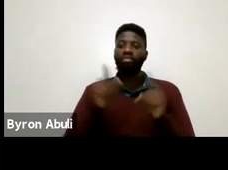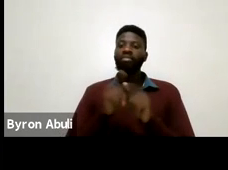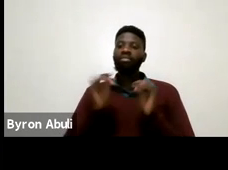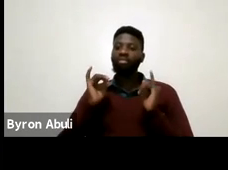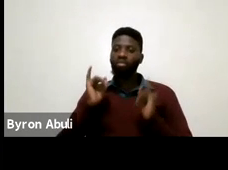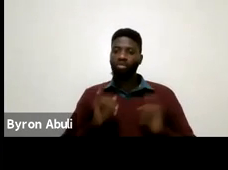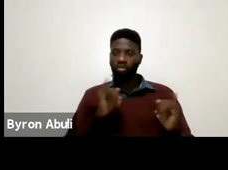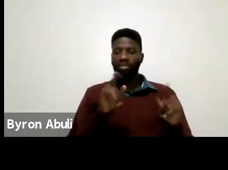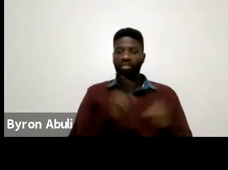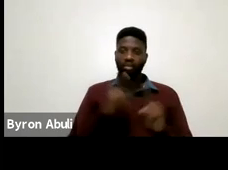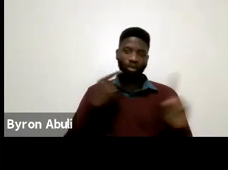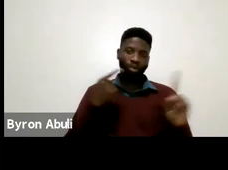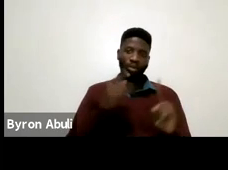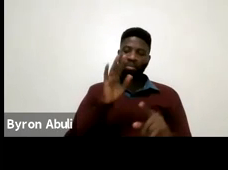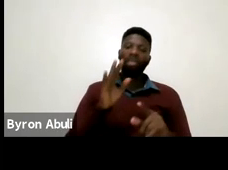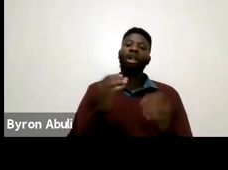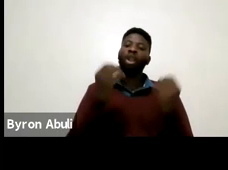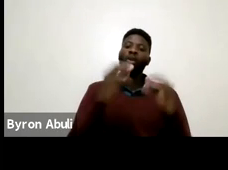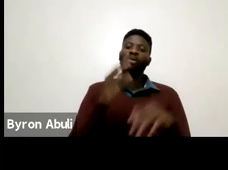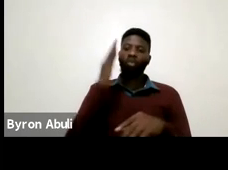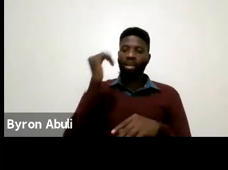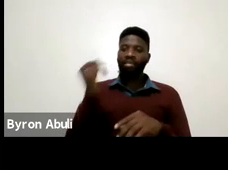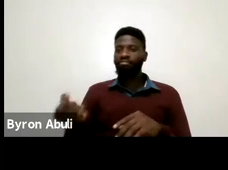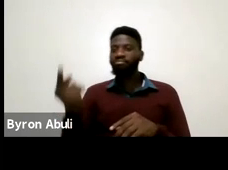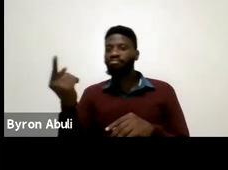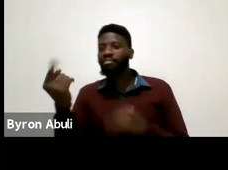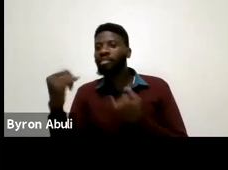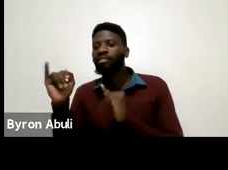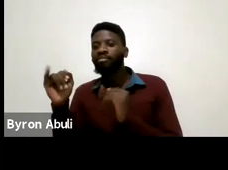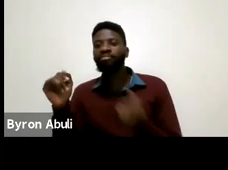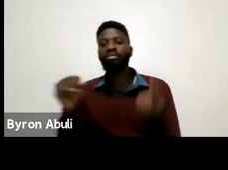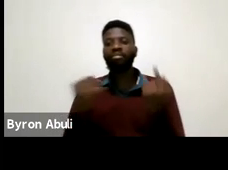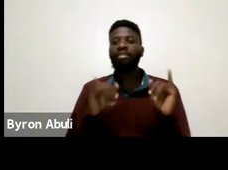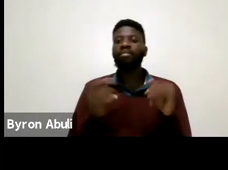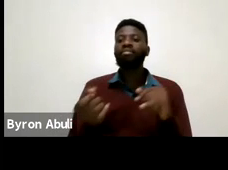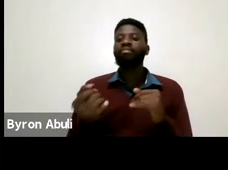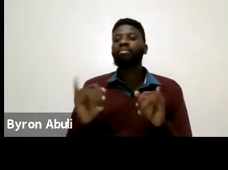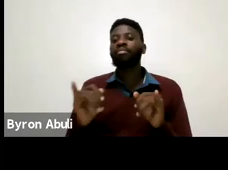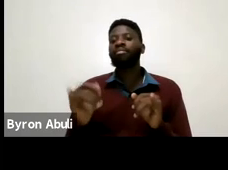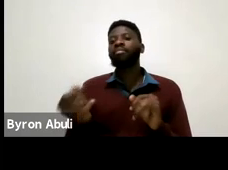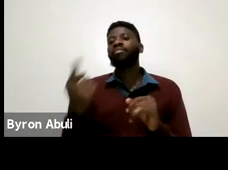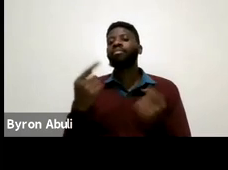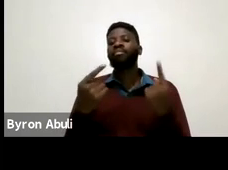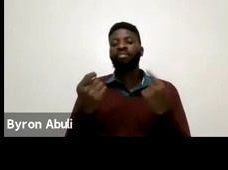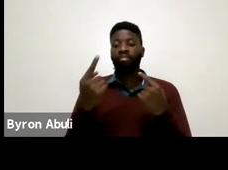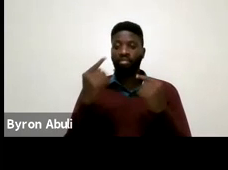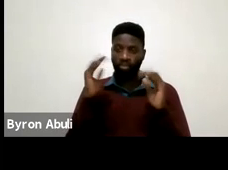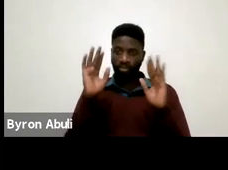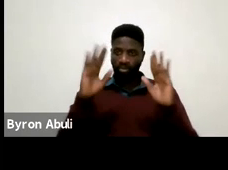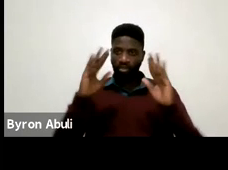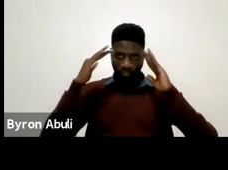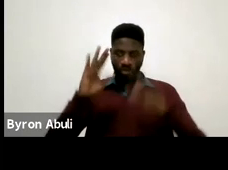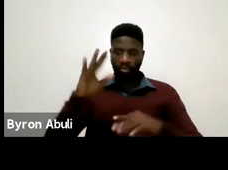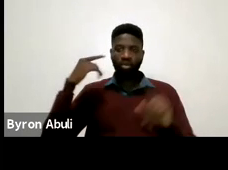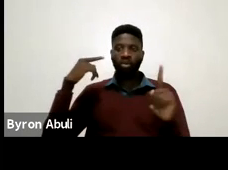you can lose sight of your goal by just wanting to experiment on everything. it's important to remain focused on your goal, because if